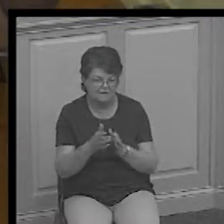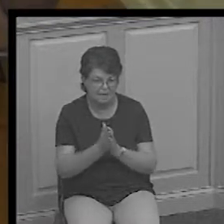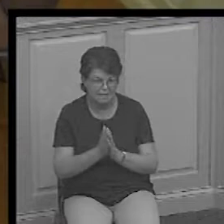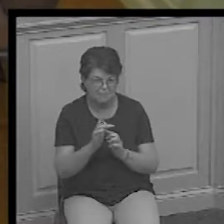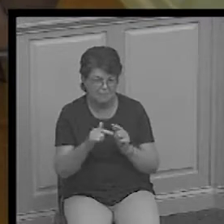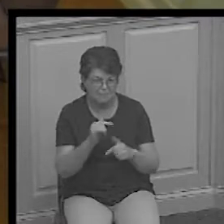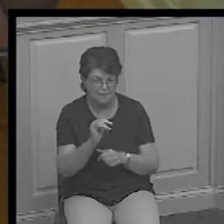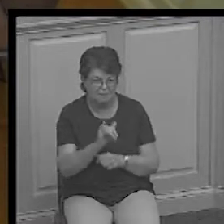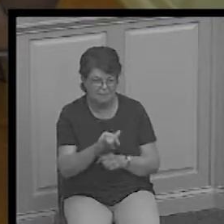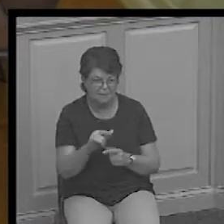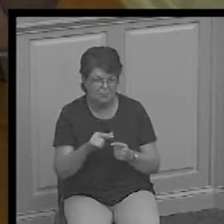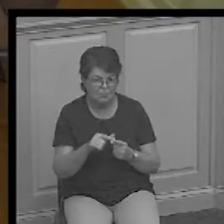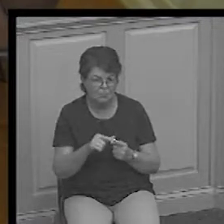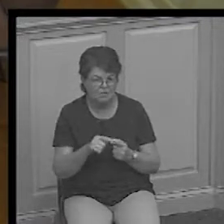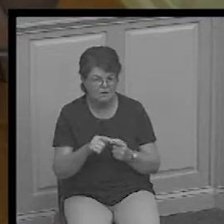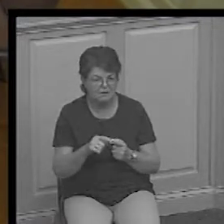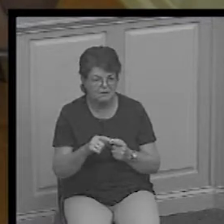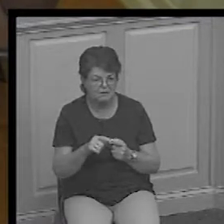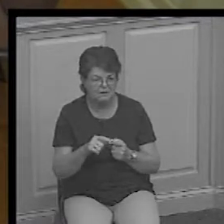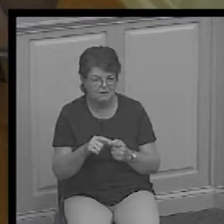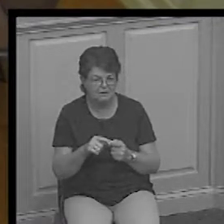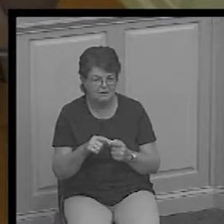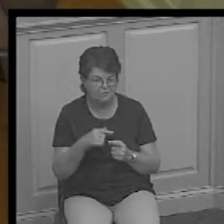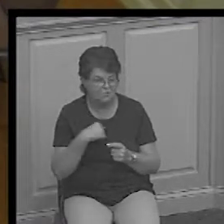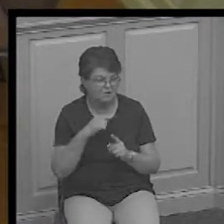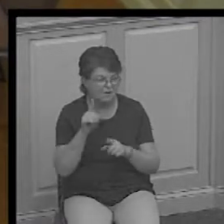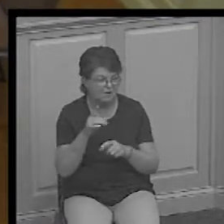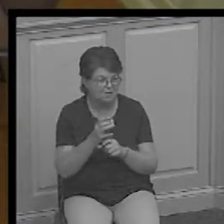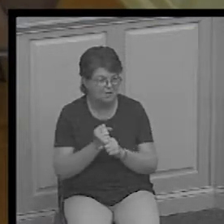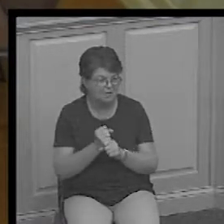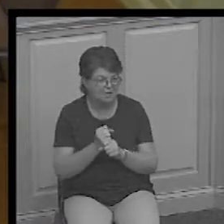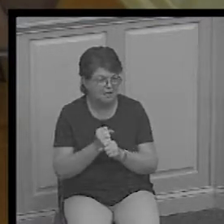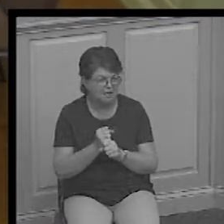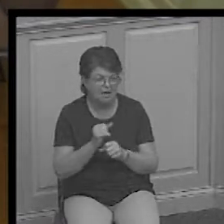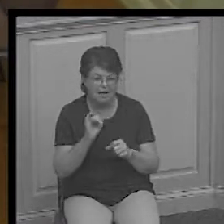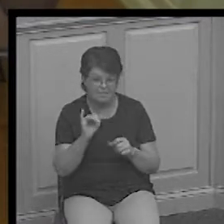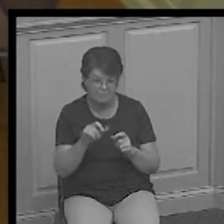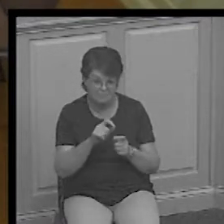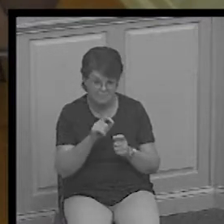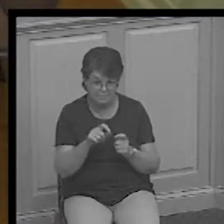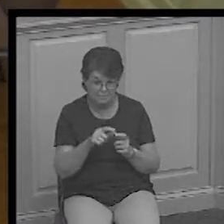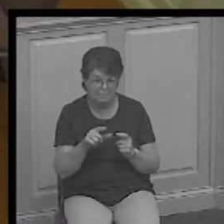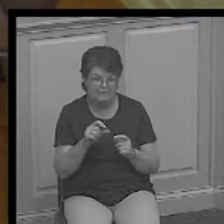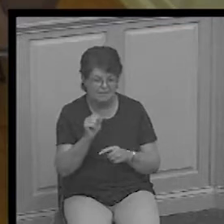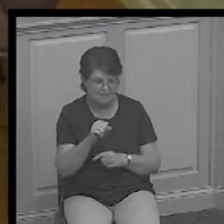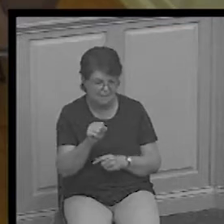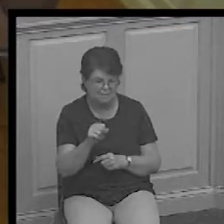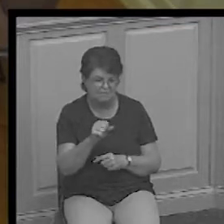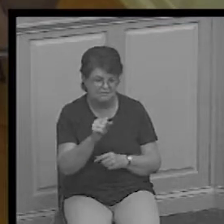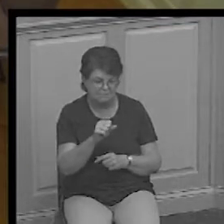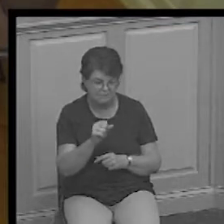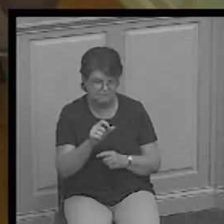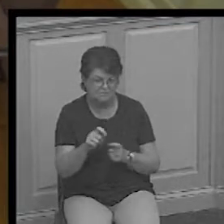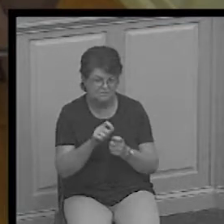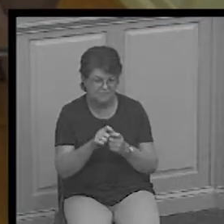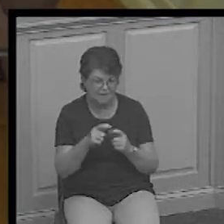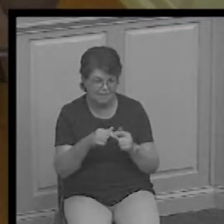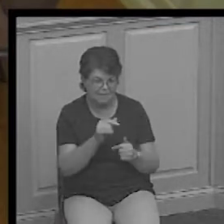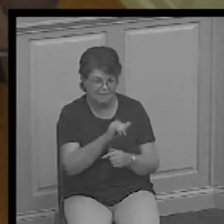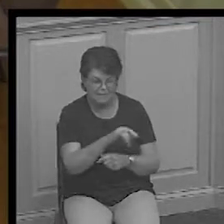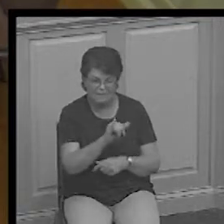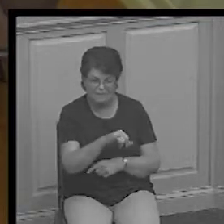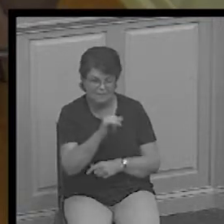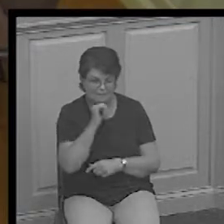that when we were going to get approval. Specifically asked about the statement I just read. Appropriateness. Yes, yes. Because that is not the